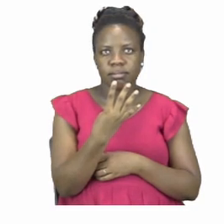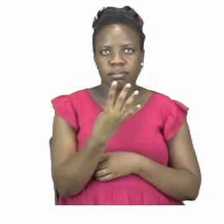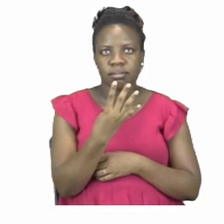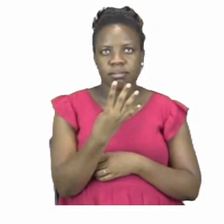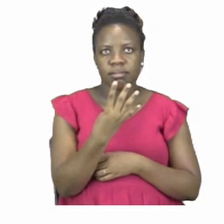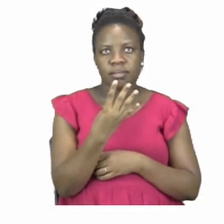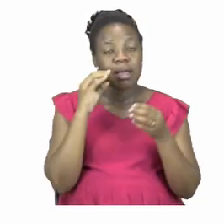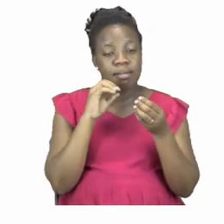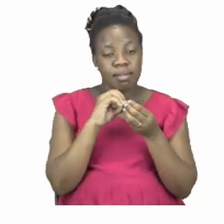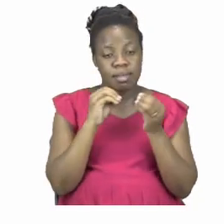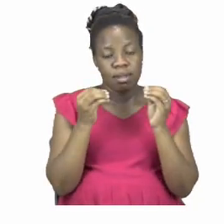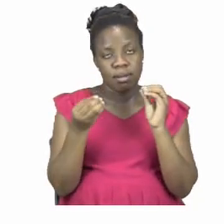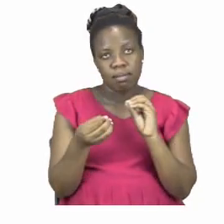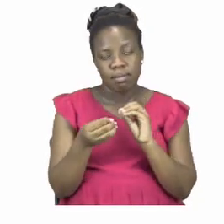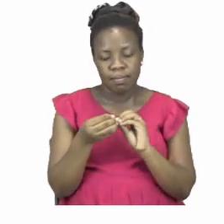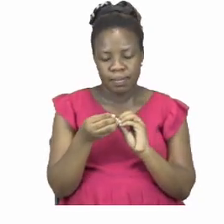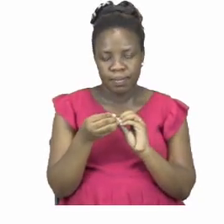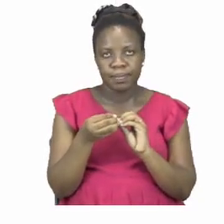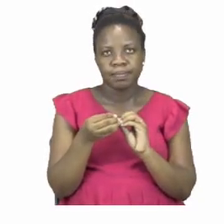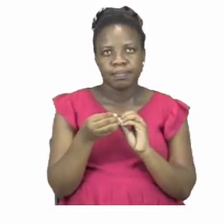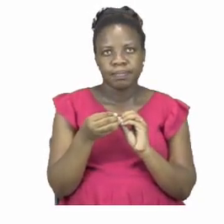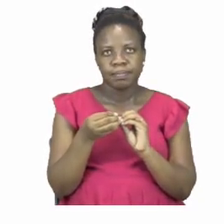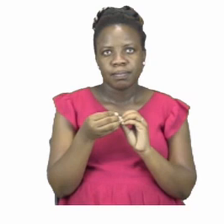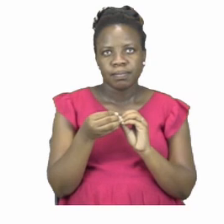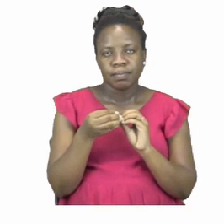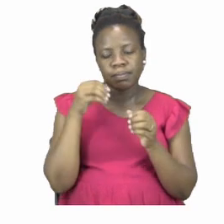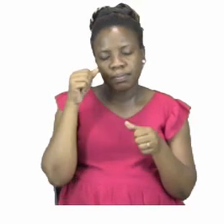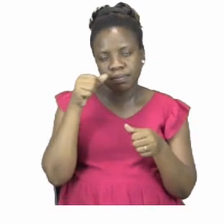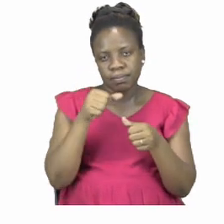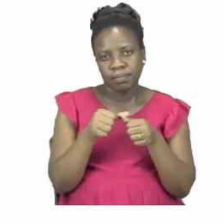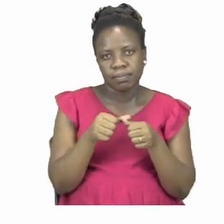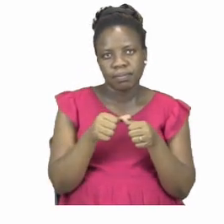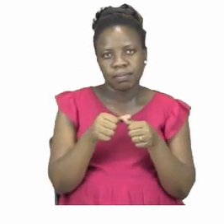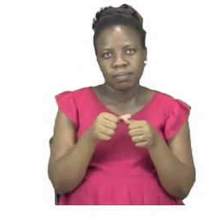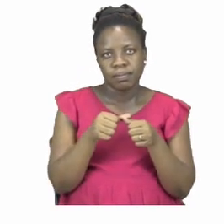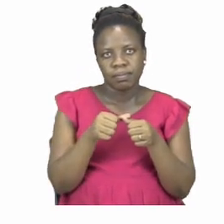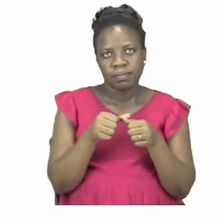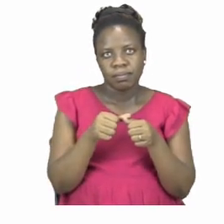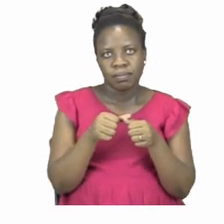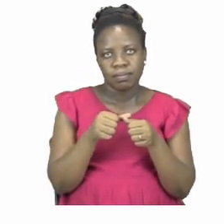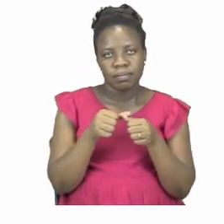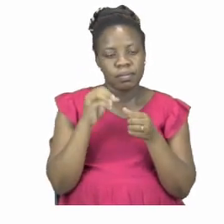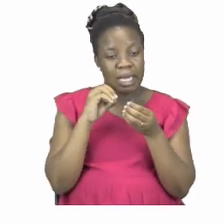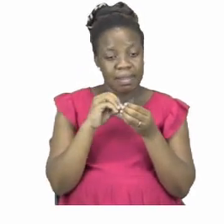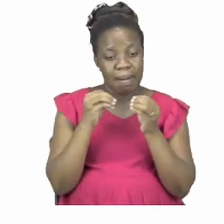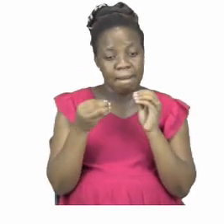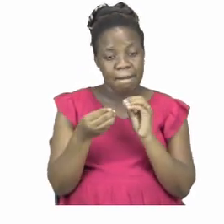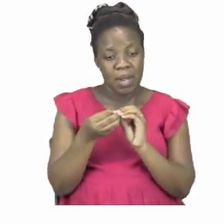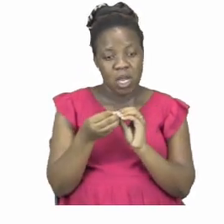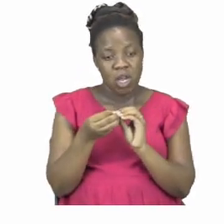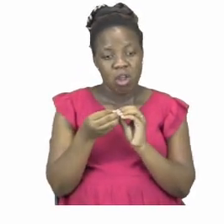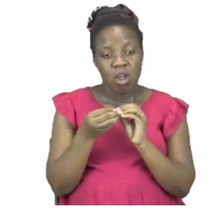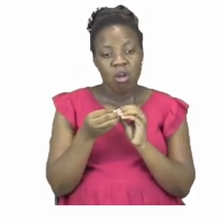number development concept. Now, remember, when we do numbers, they either grow in size or